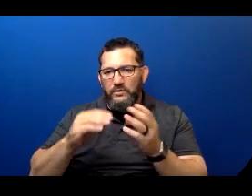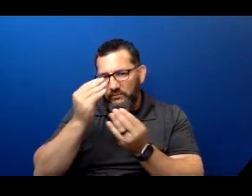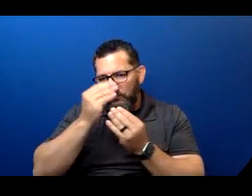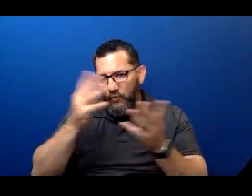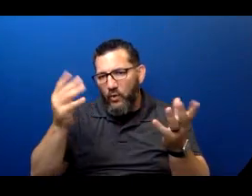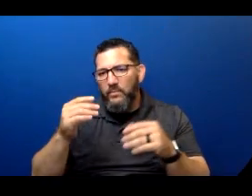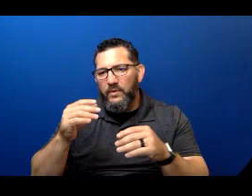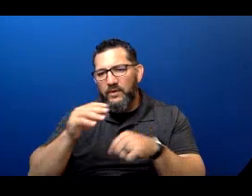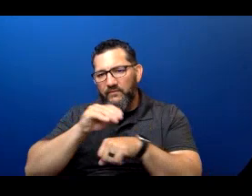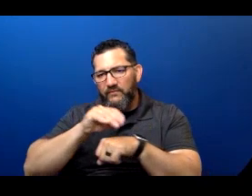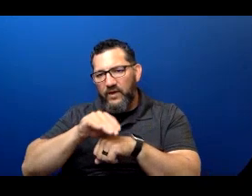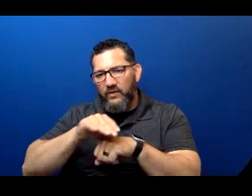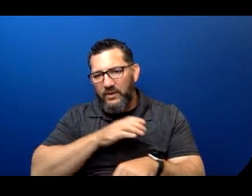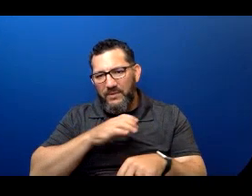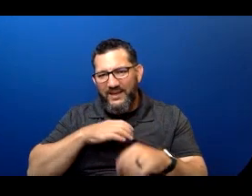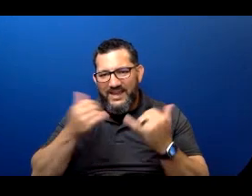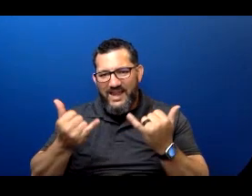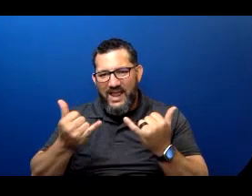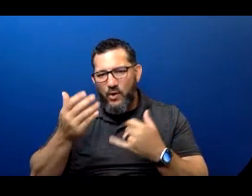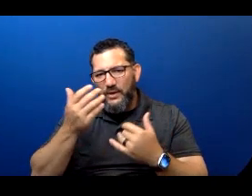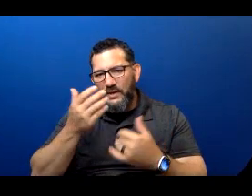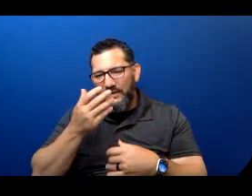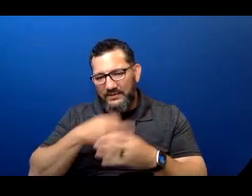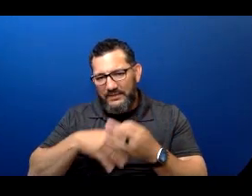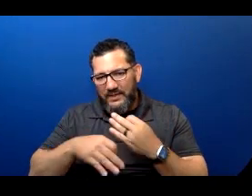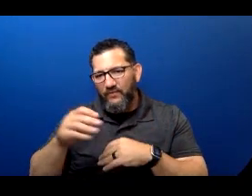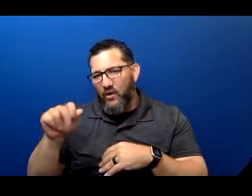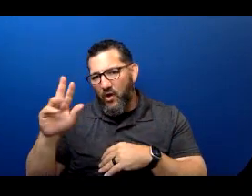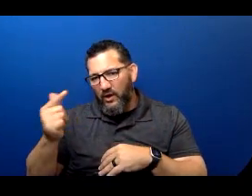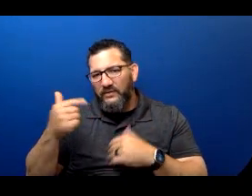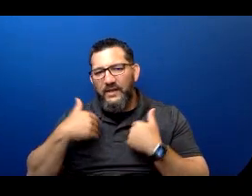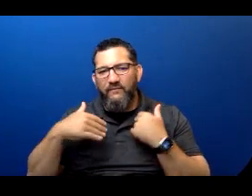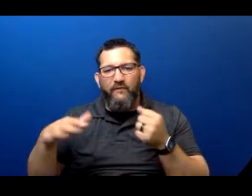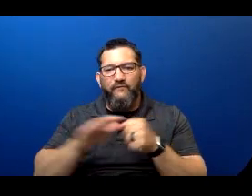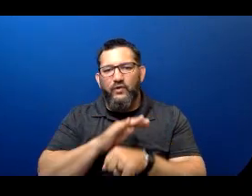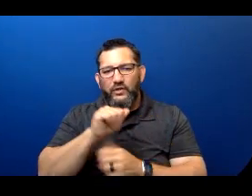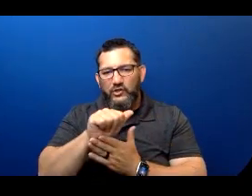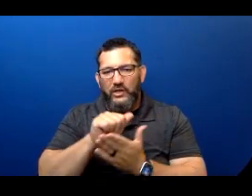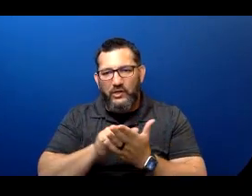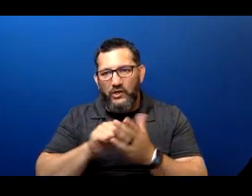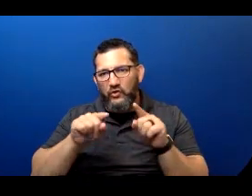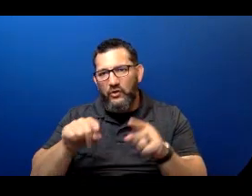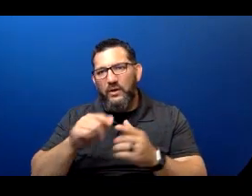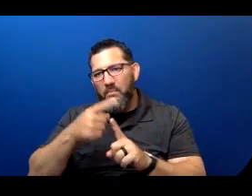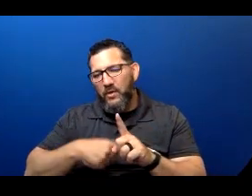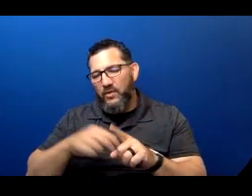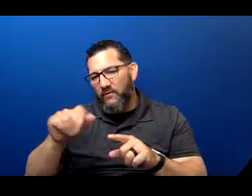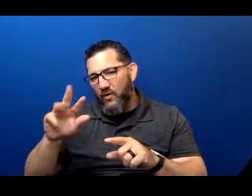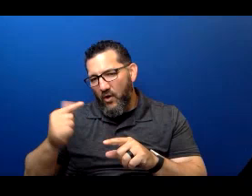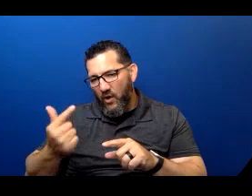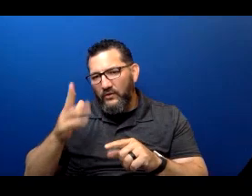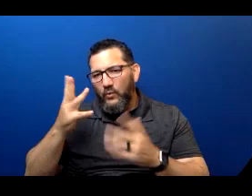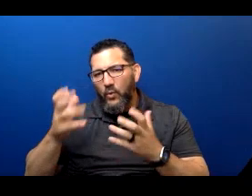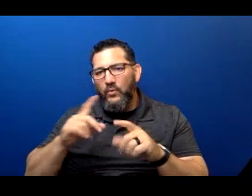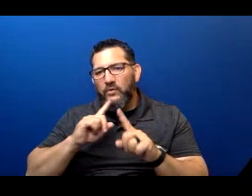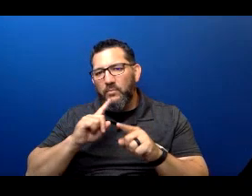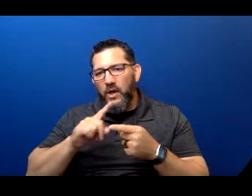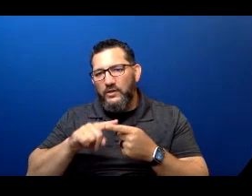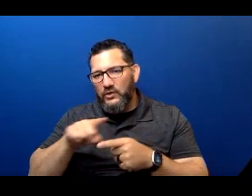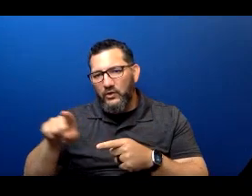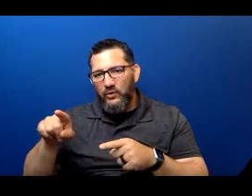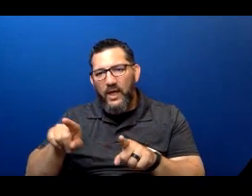committee now as opposed to August. We have a full agenda in August, and we wanted to make sure we were responsive to you as we've always promised.